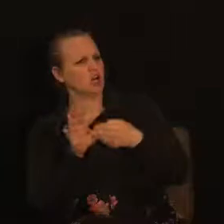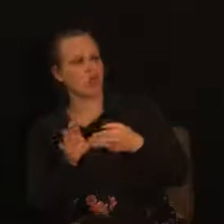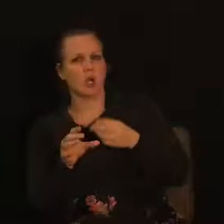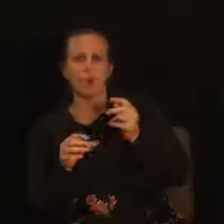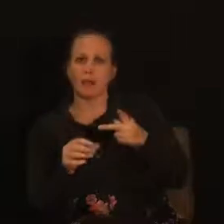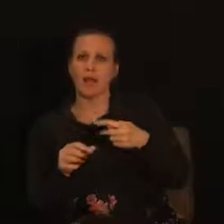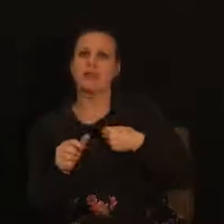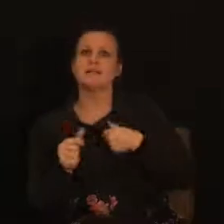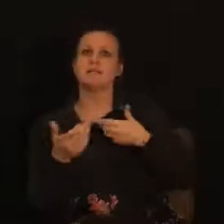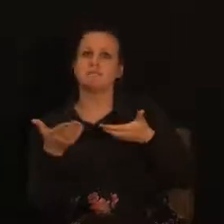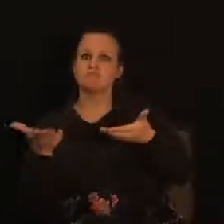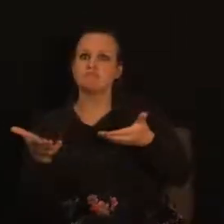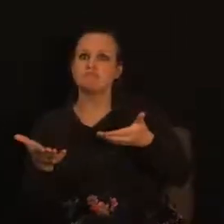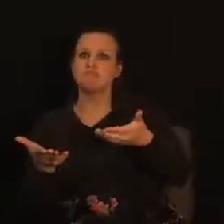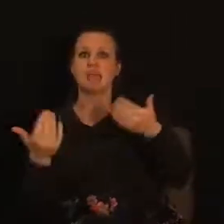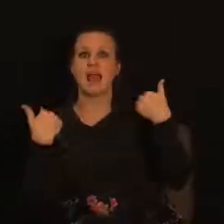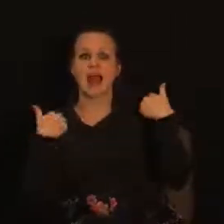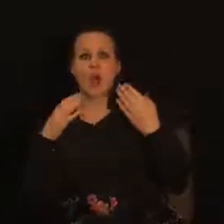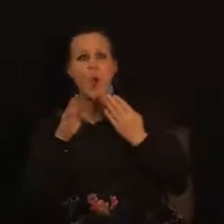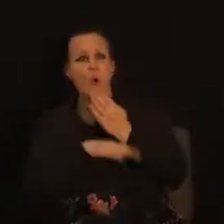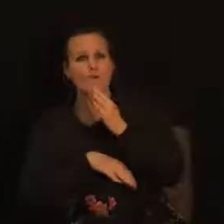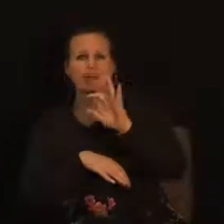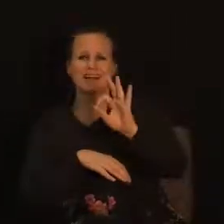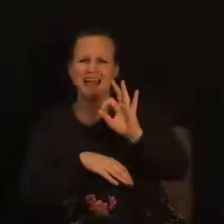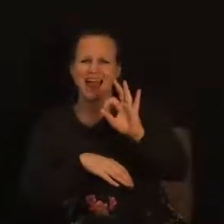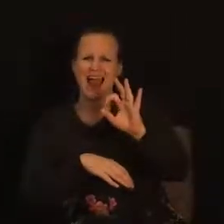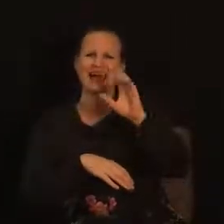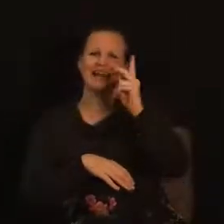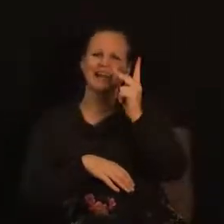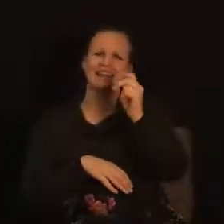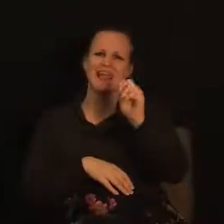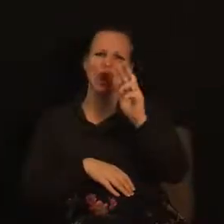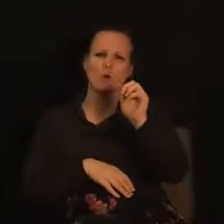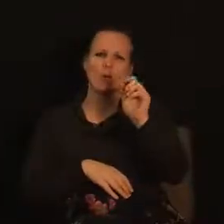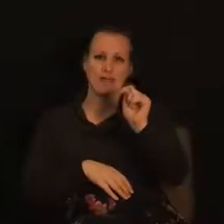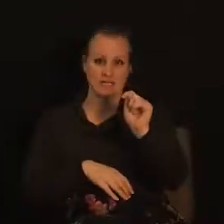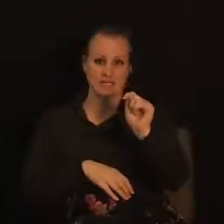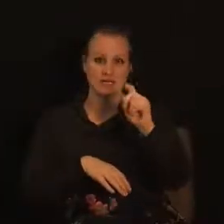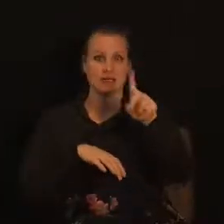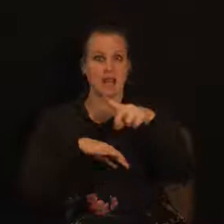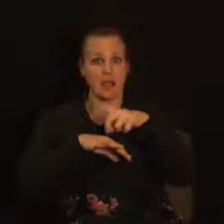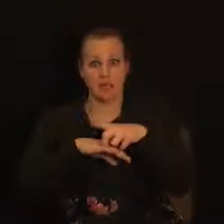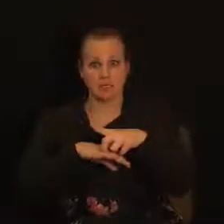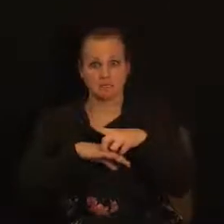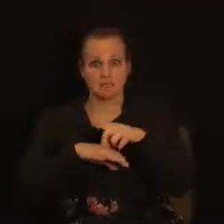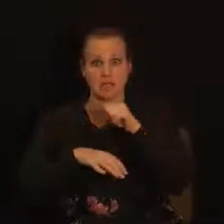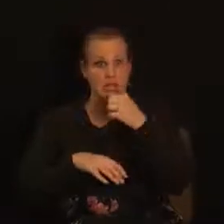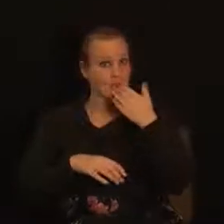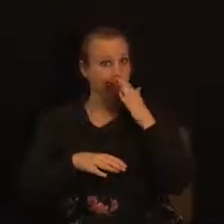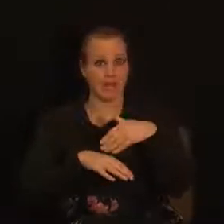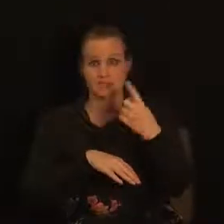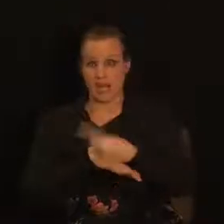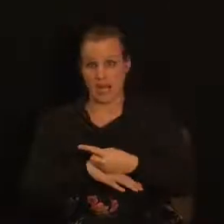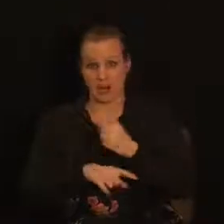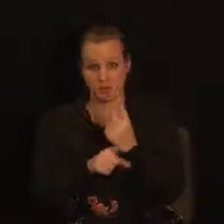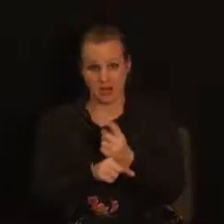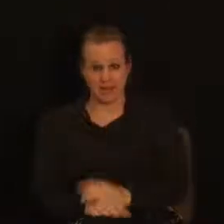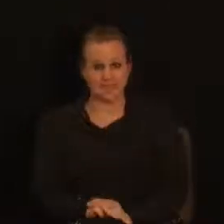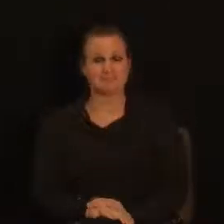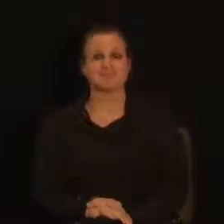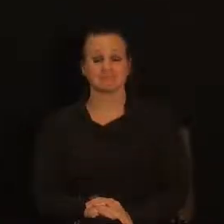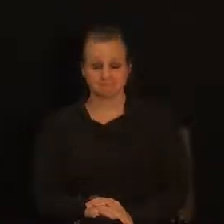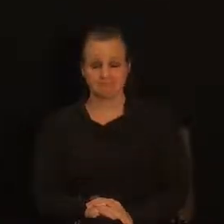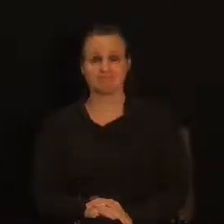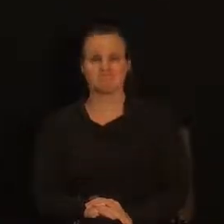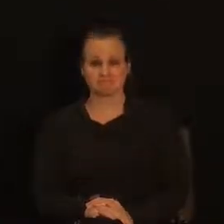over 9-carat diamond. Now, that's not a bad day, right? They